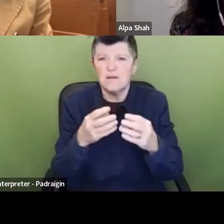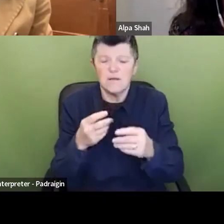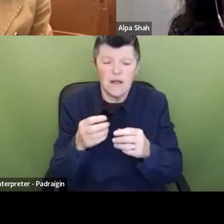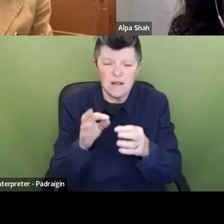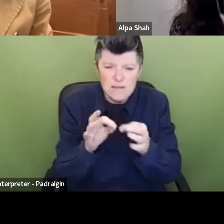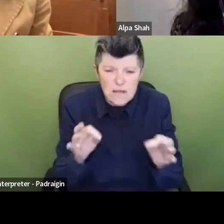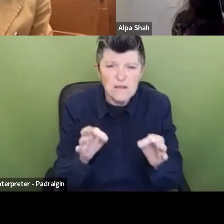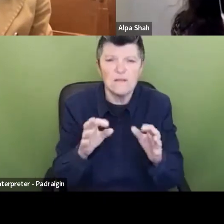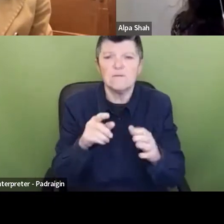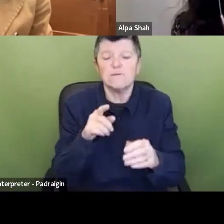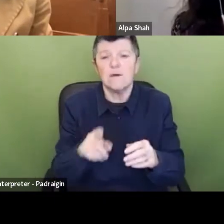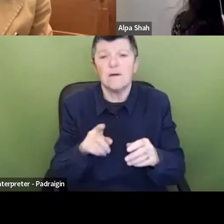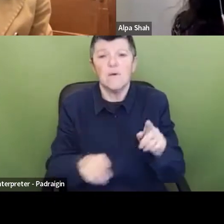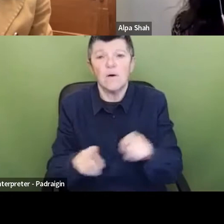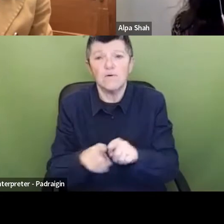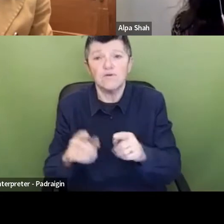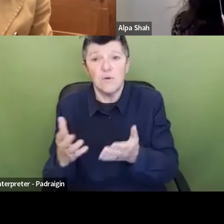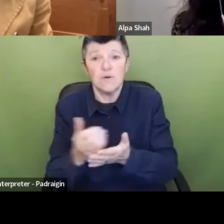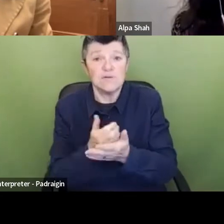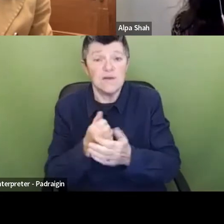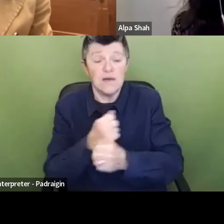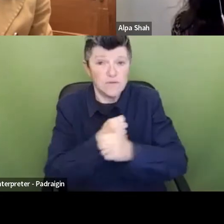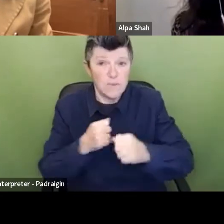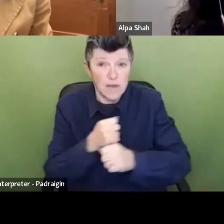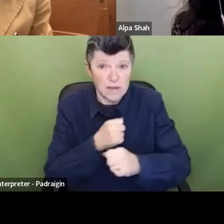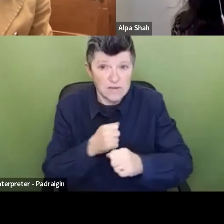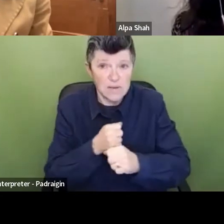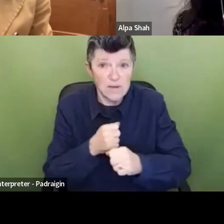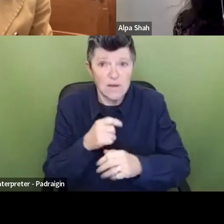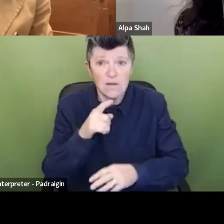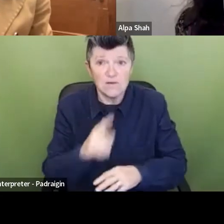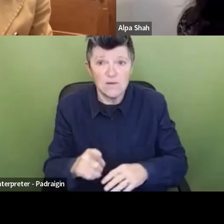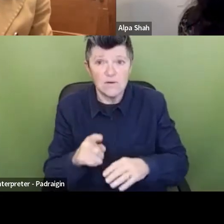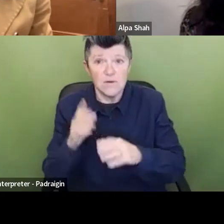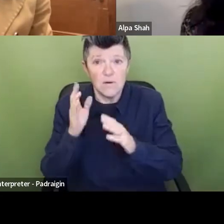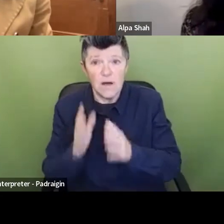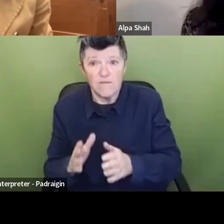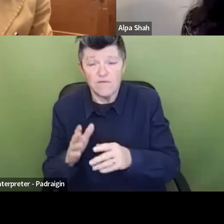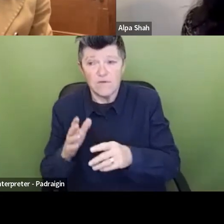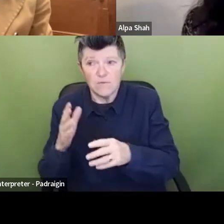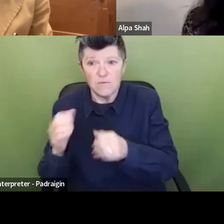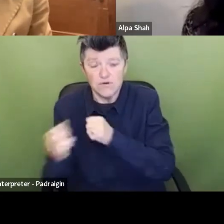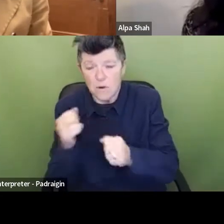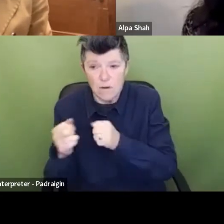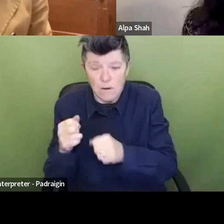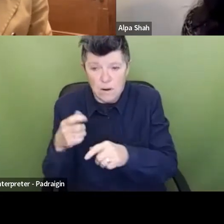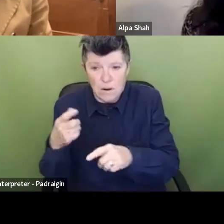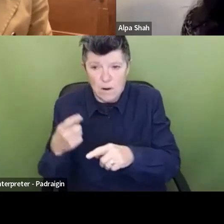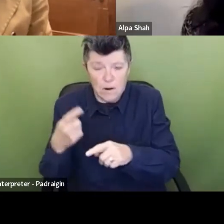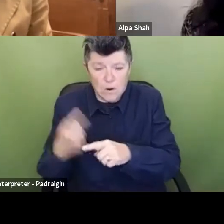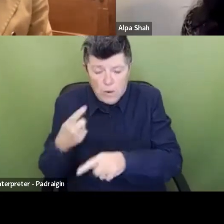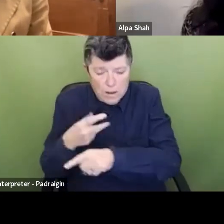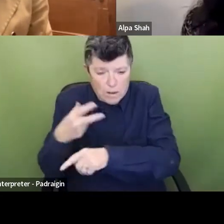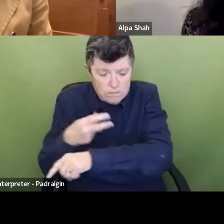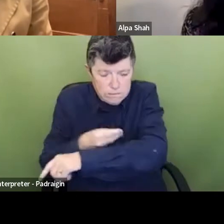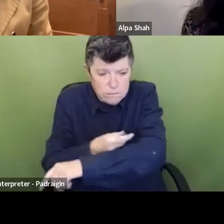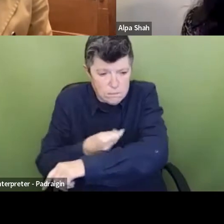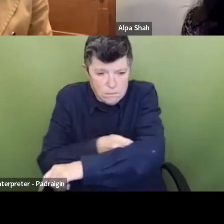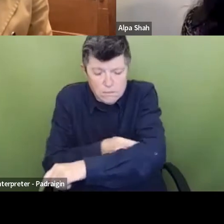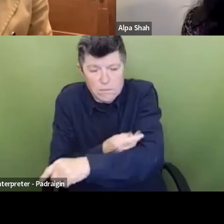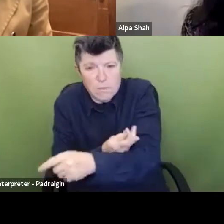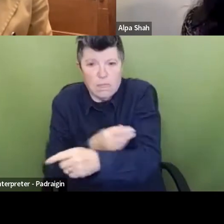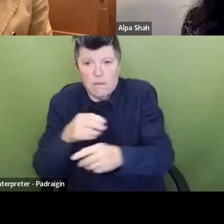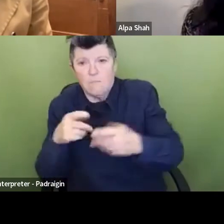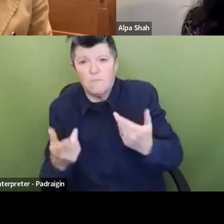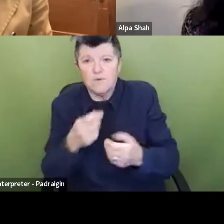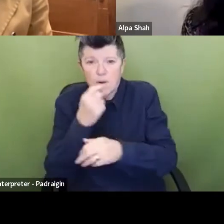needles, but also in a safe space without you having to struggle quickly to put the needle in, not hitting your vein, possibly hurting yourself, much